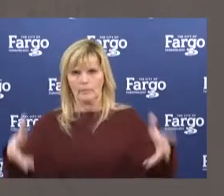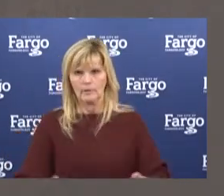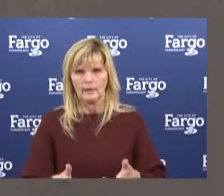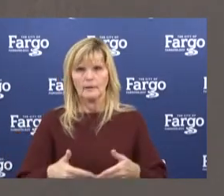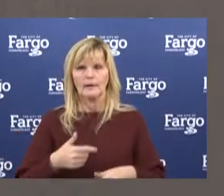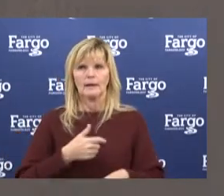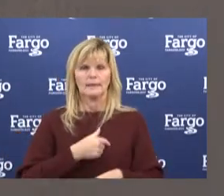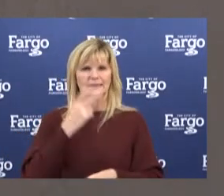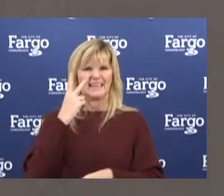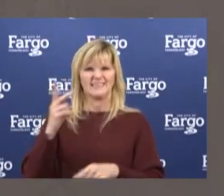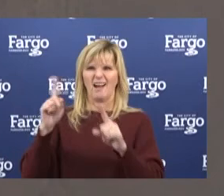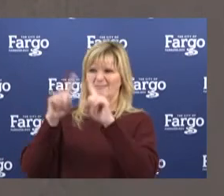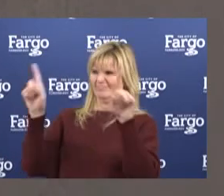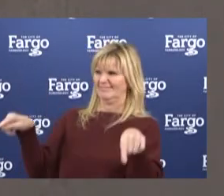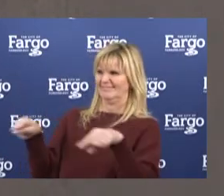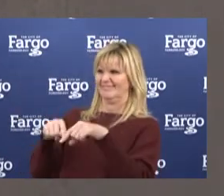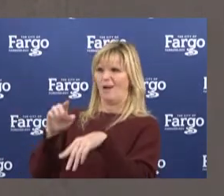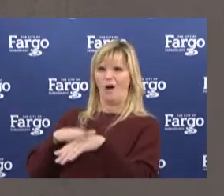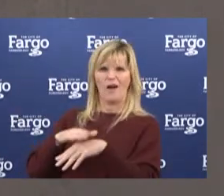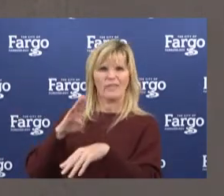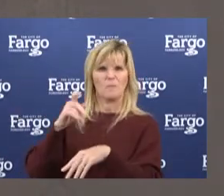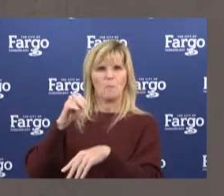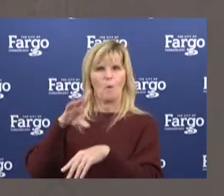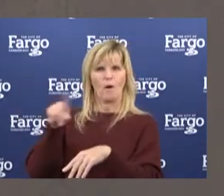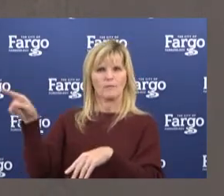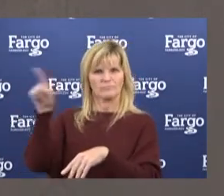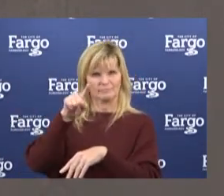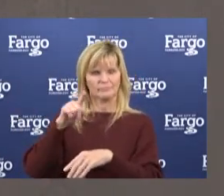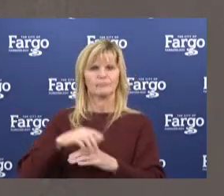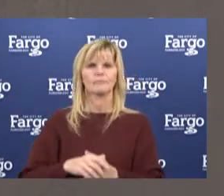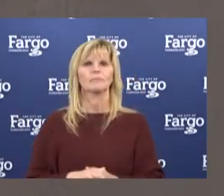boards behind us for some period of time.